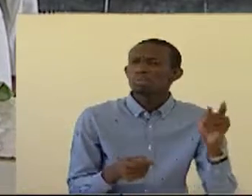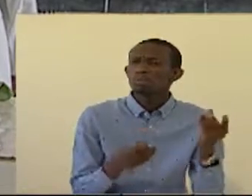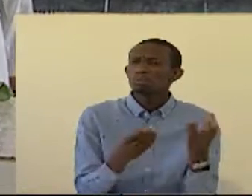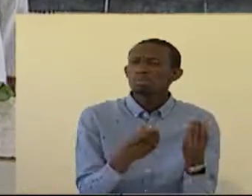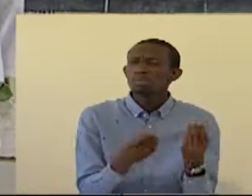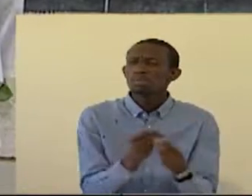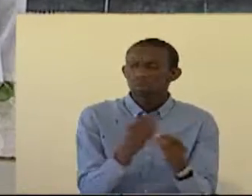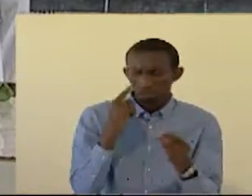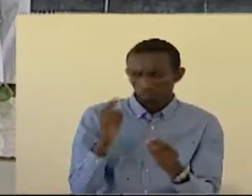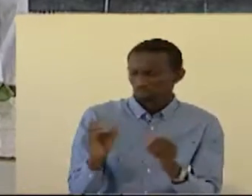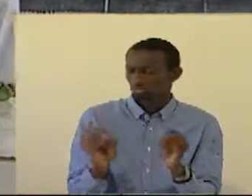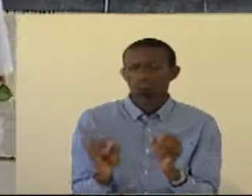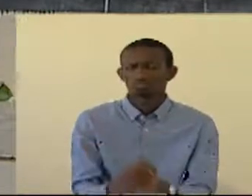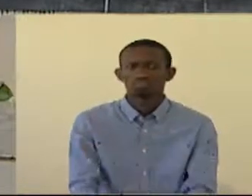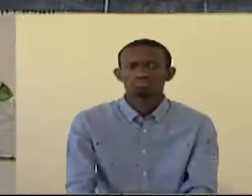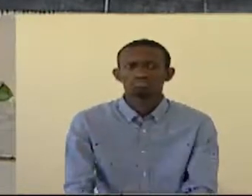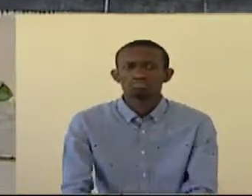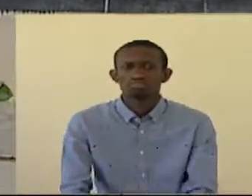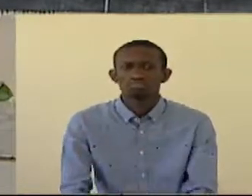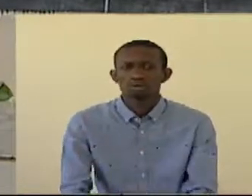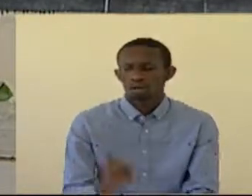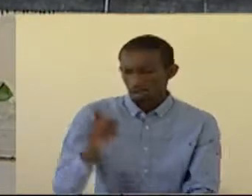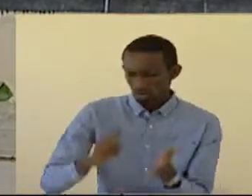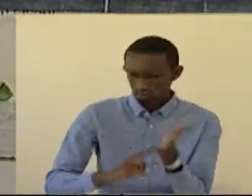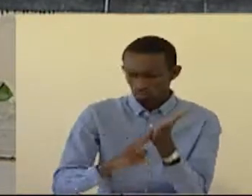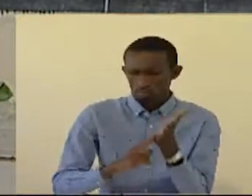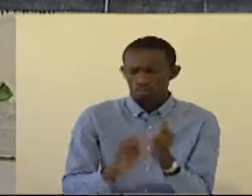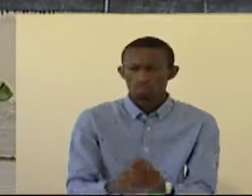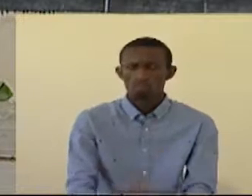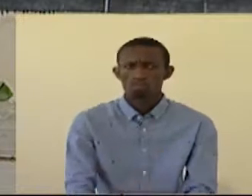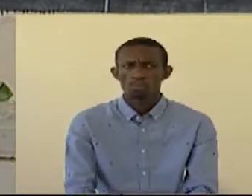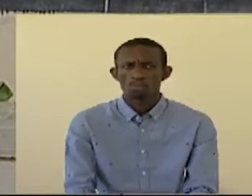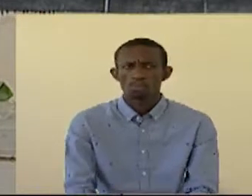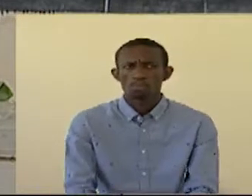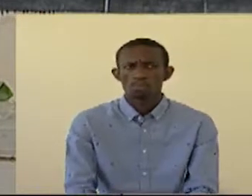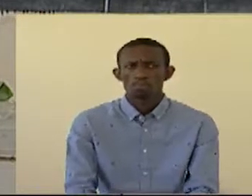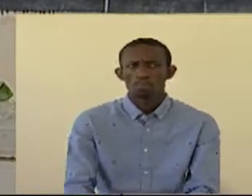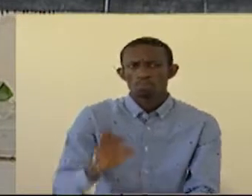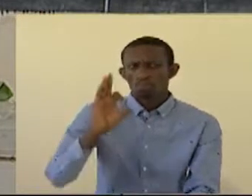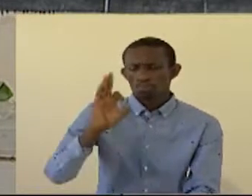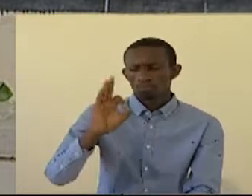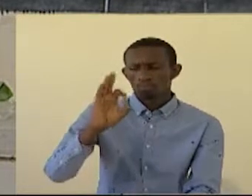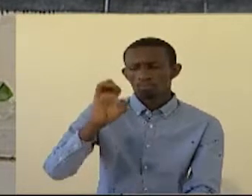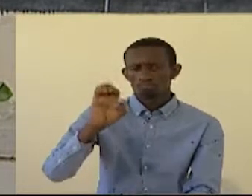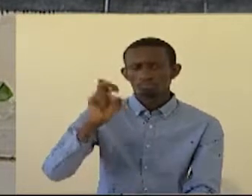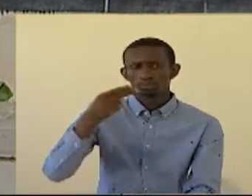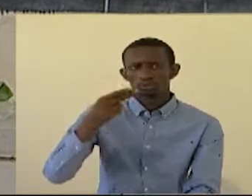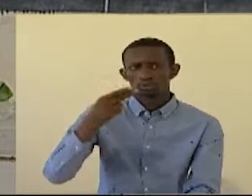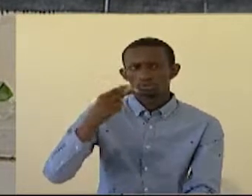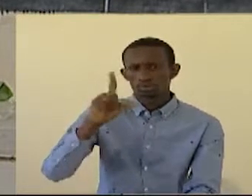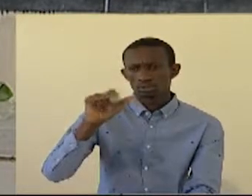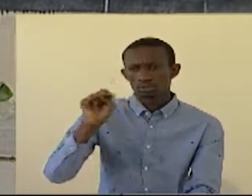is no oxidation. You use failing solution or